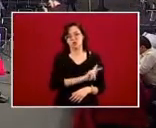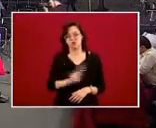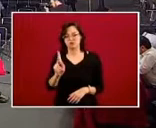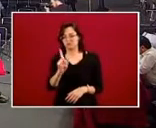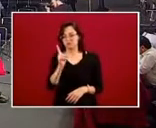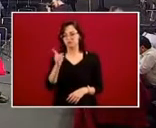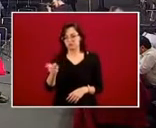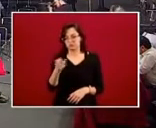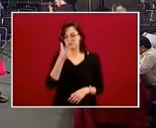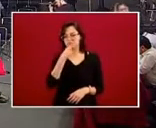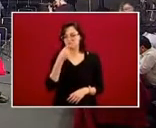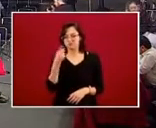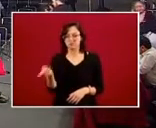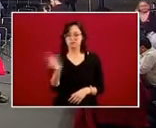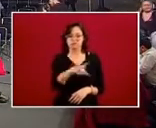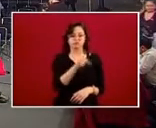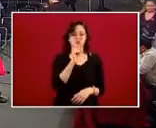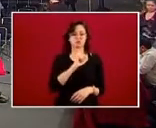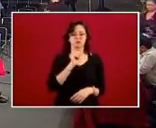Okay, we have 5 minutes to go.